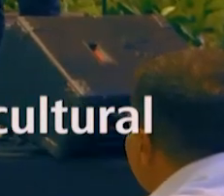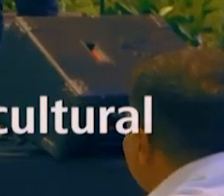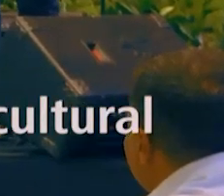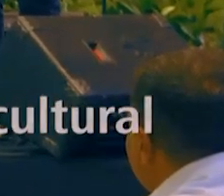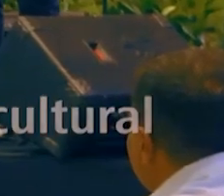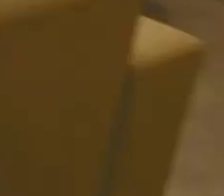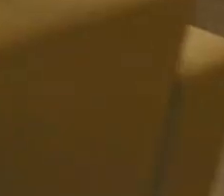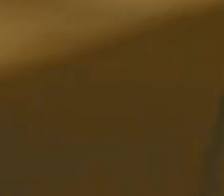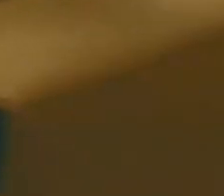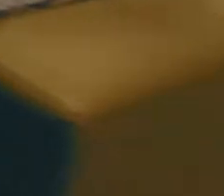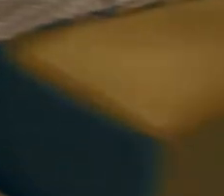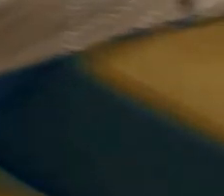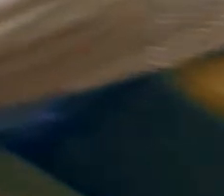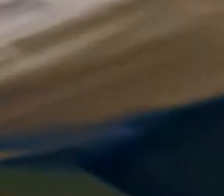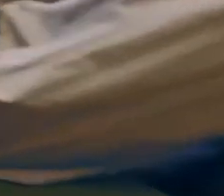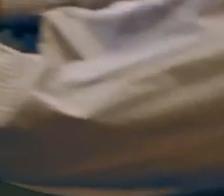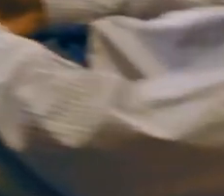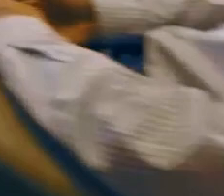cultural management,